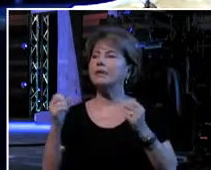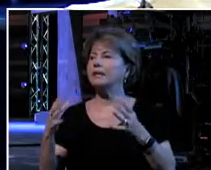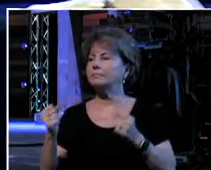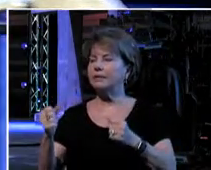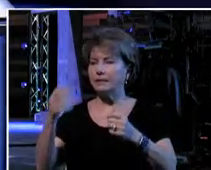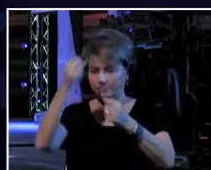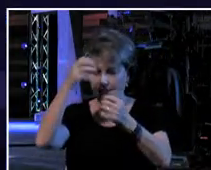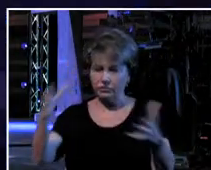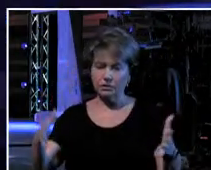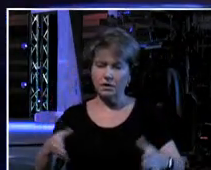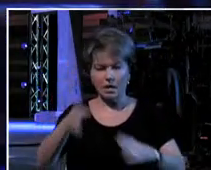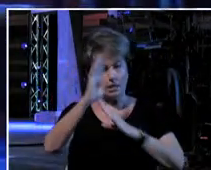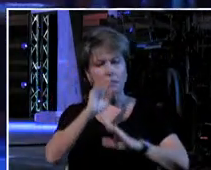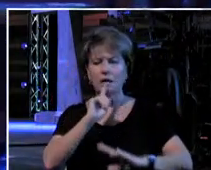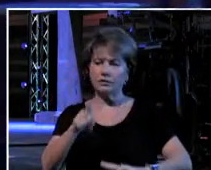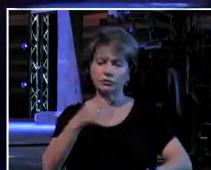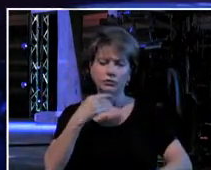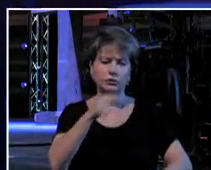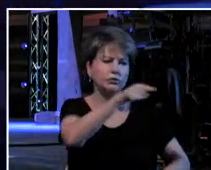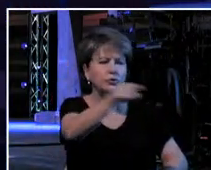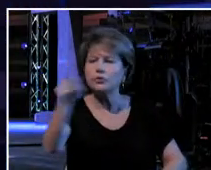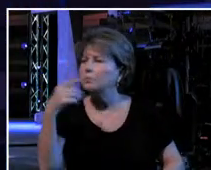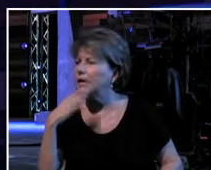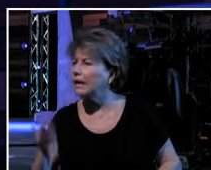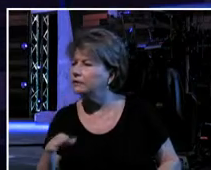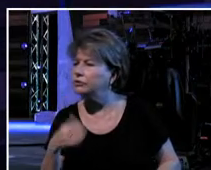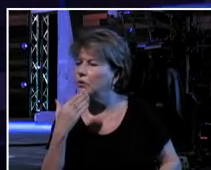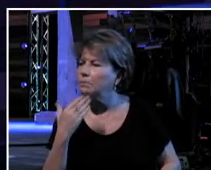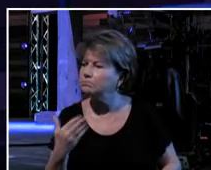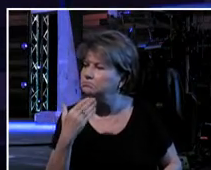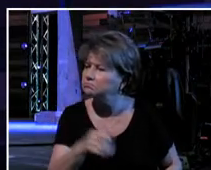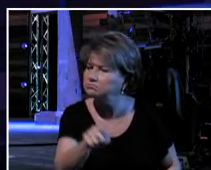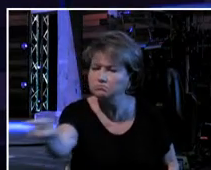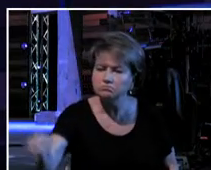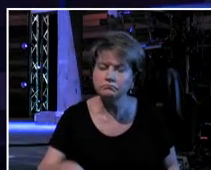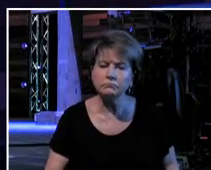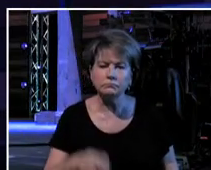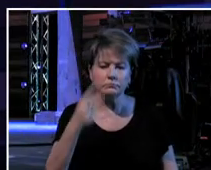churches that says, God is good. You are bad. Be good. We'll see you next week.